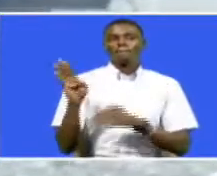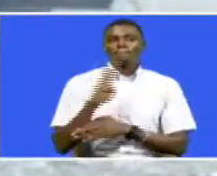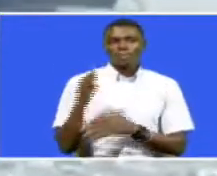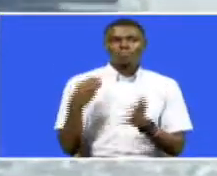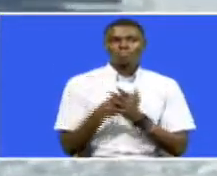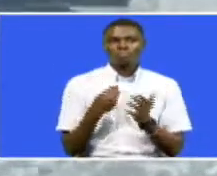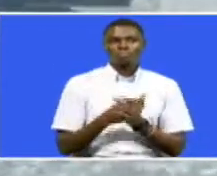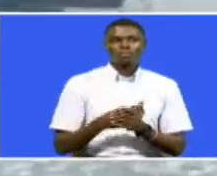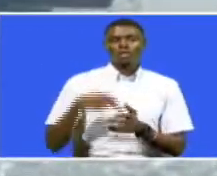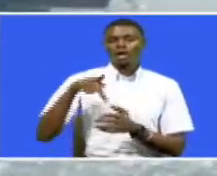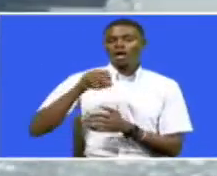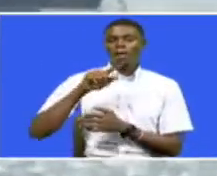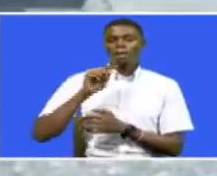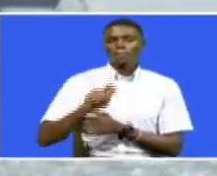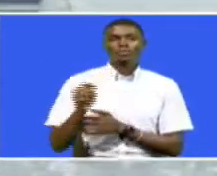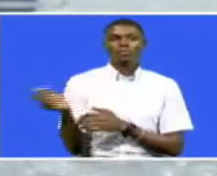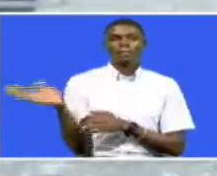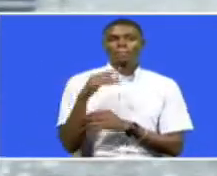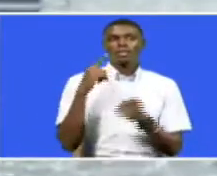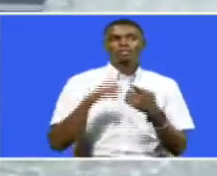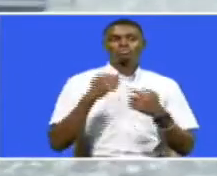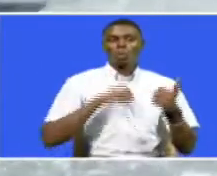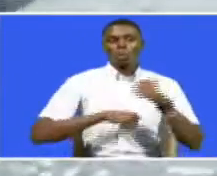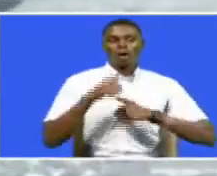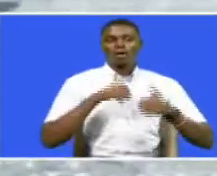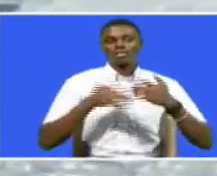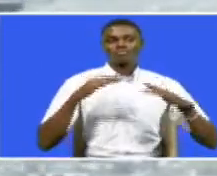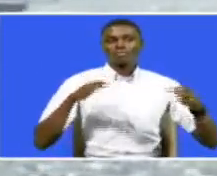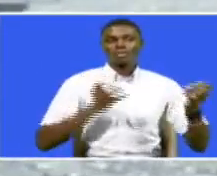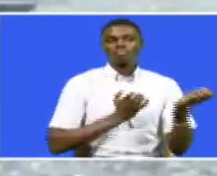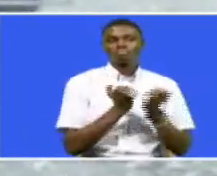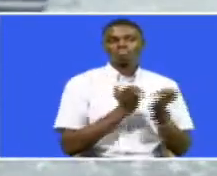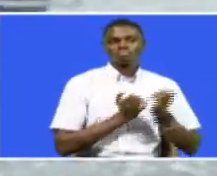shilling Kisumu port set to bounce back into active maritime business, the piers are